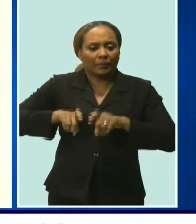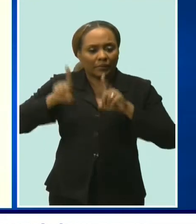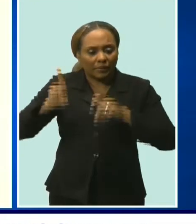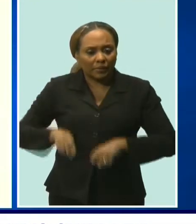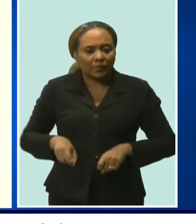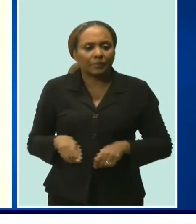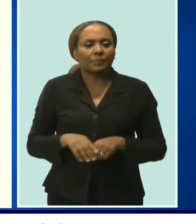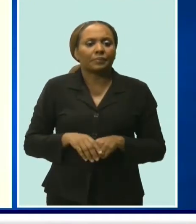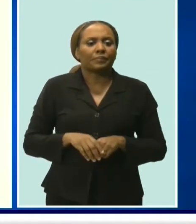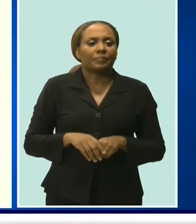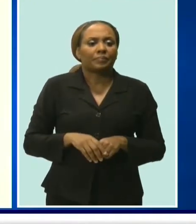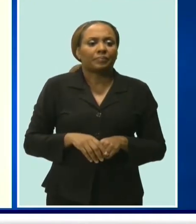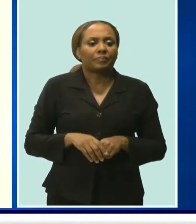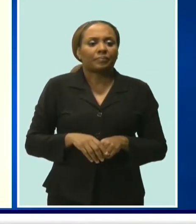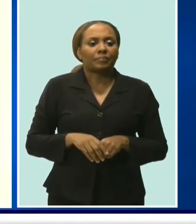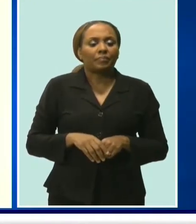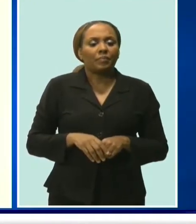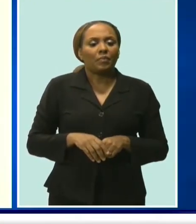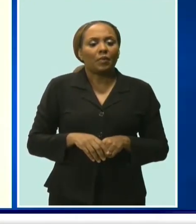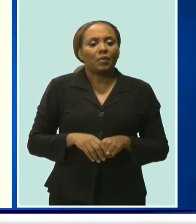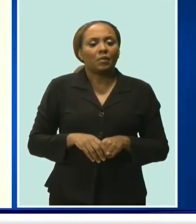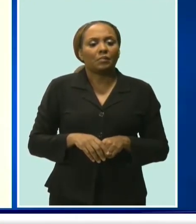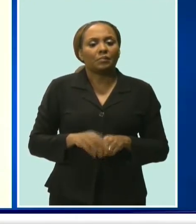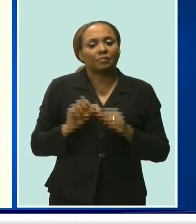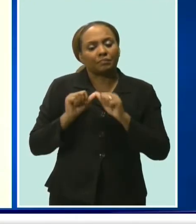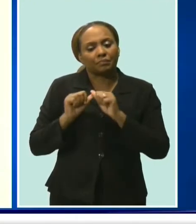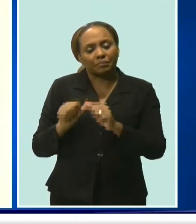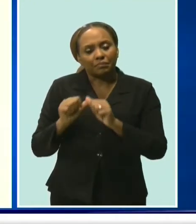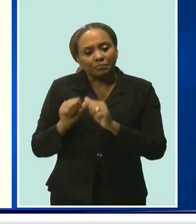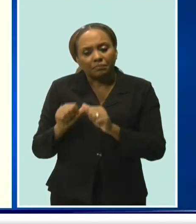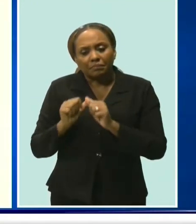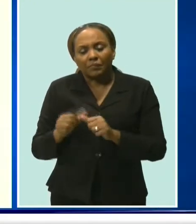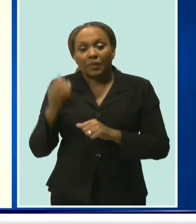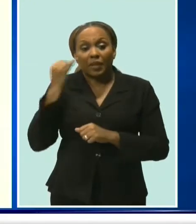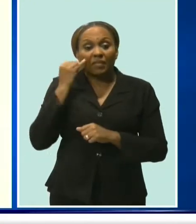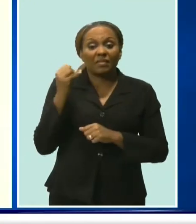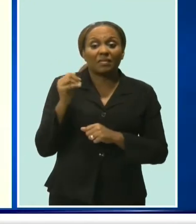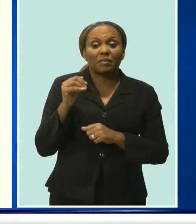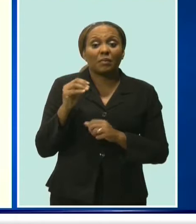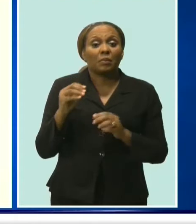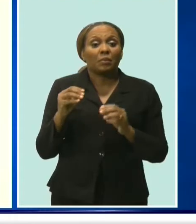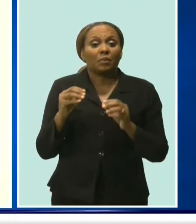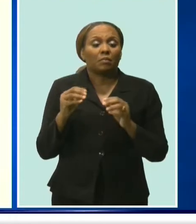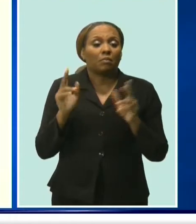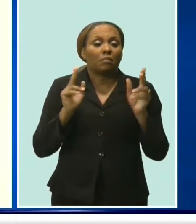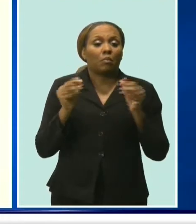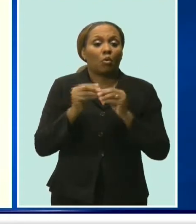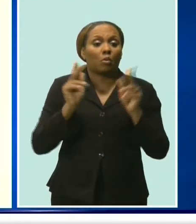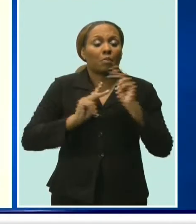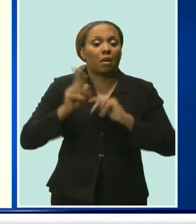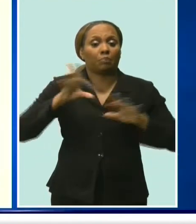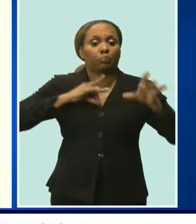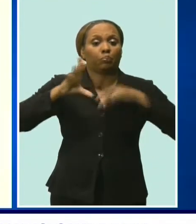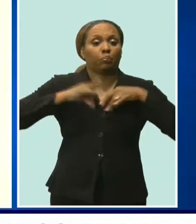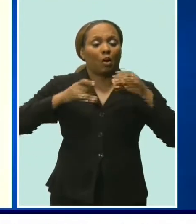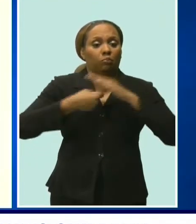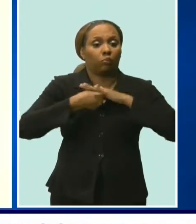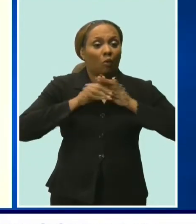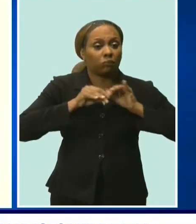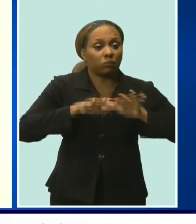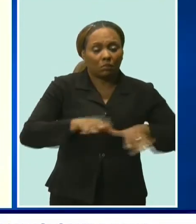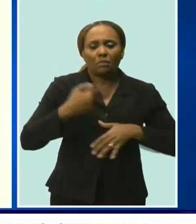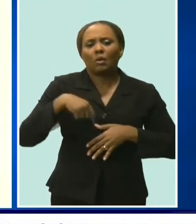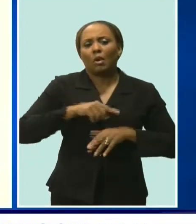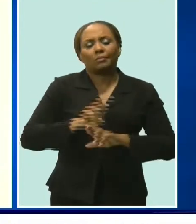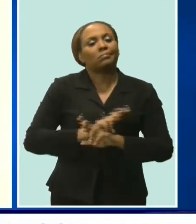timely because we are continuing to ensure that in the event that there's a second wave for COVID-19, that this ministry is as